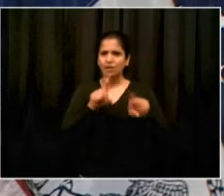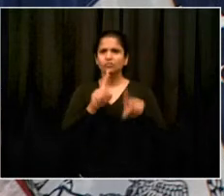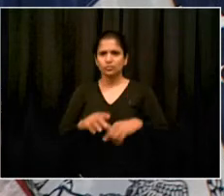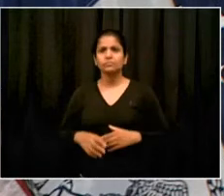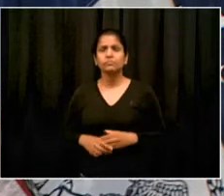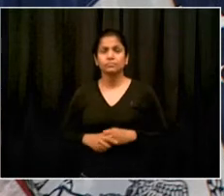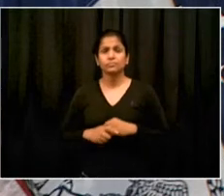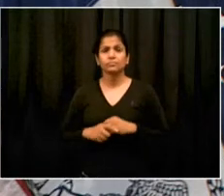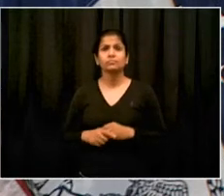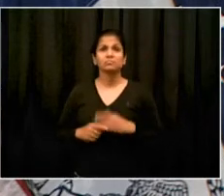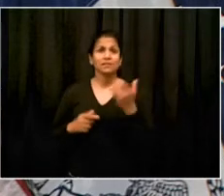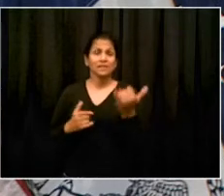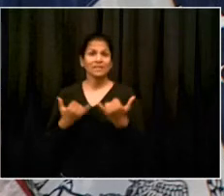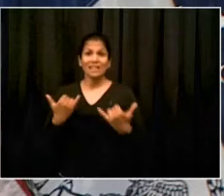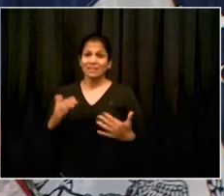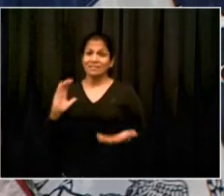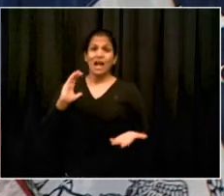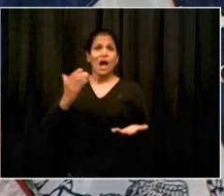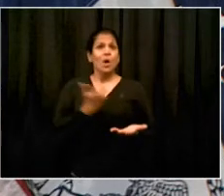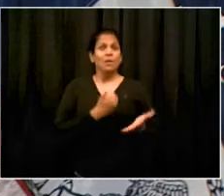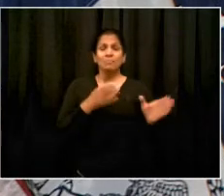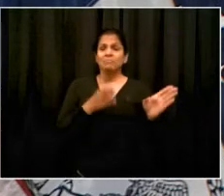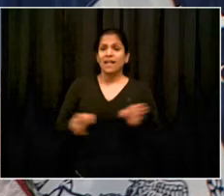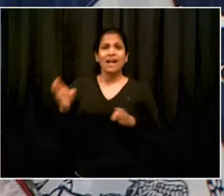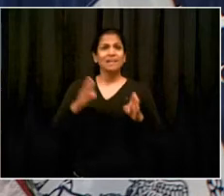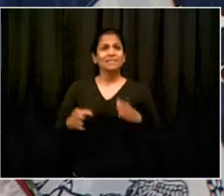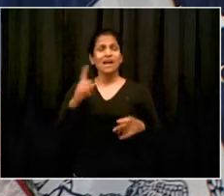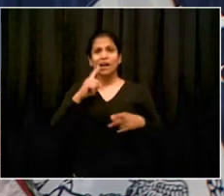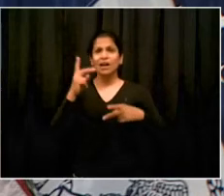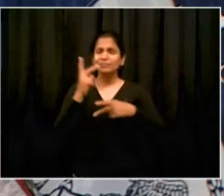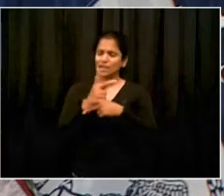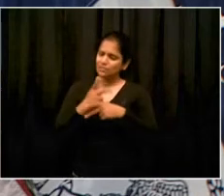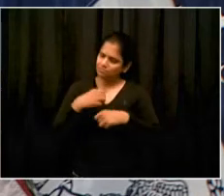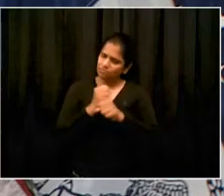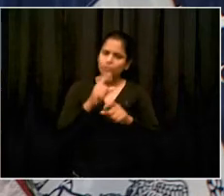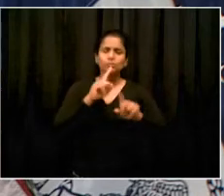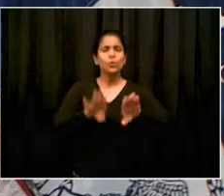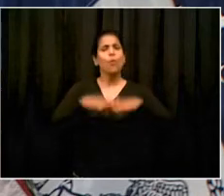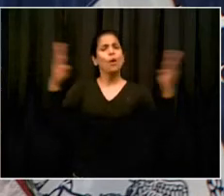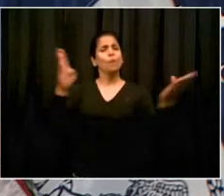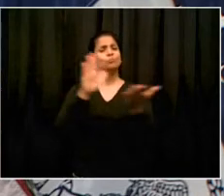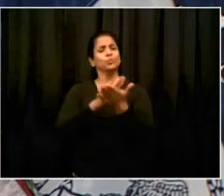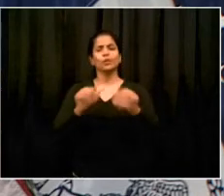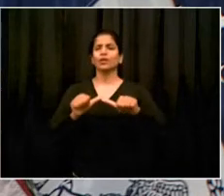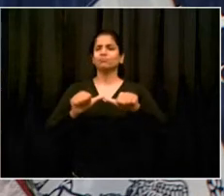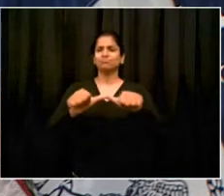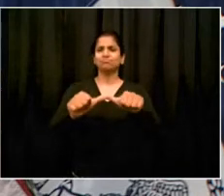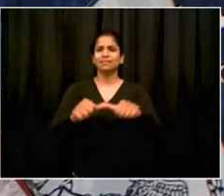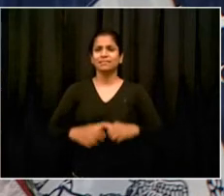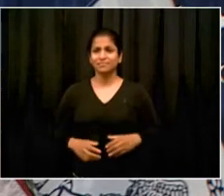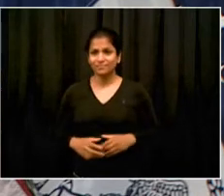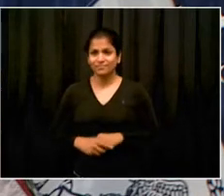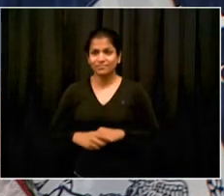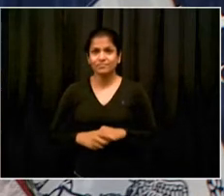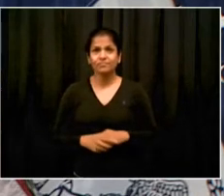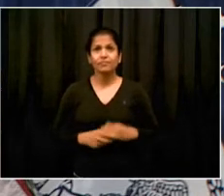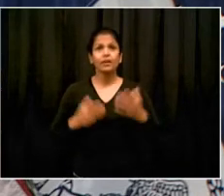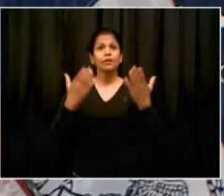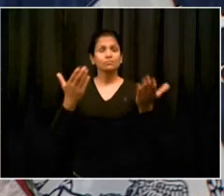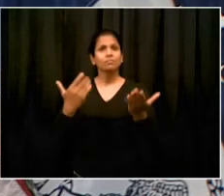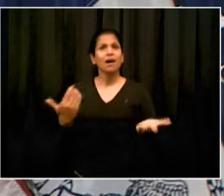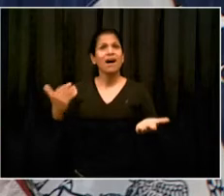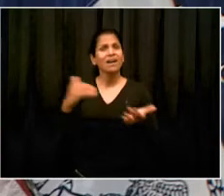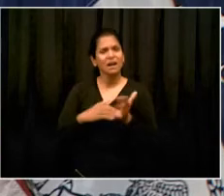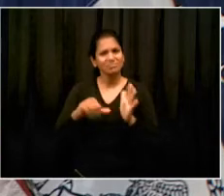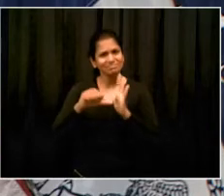things. The more testing, the better. So I'm going to pick up that point one more time. Whether it's parents getting their kids tested, whether